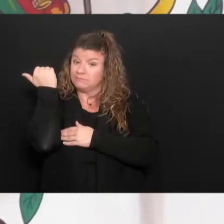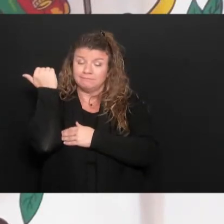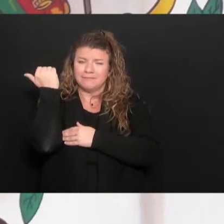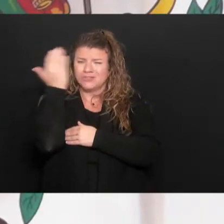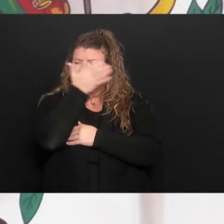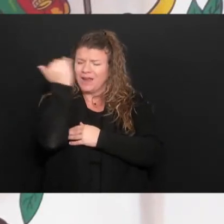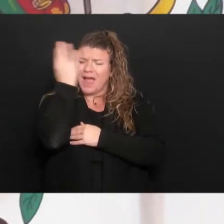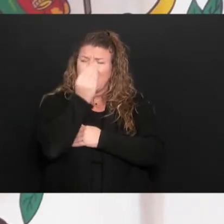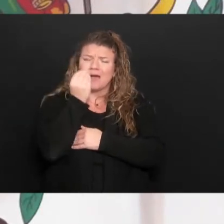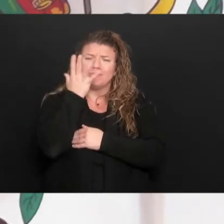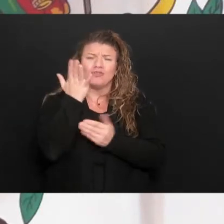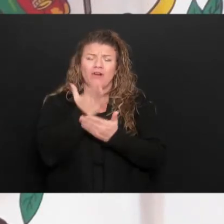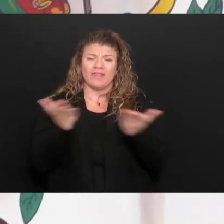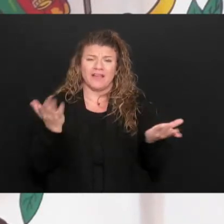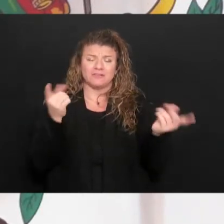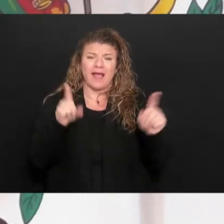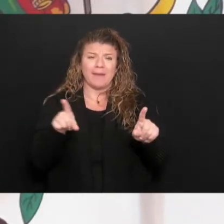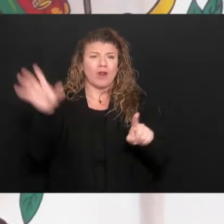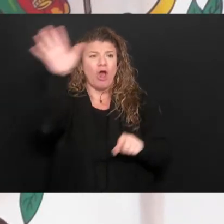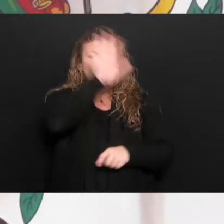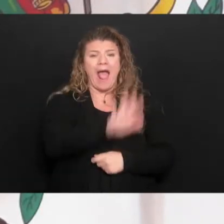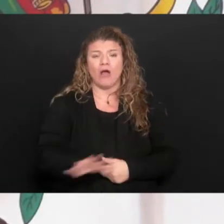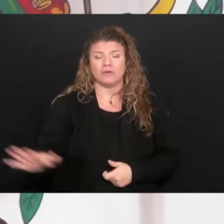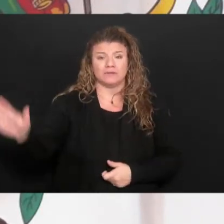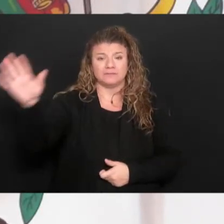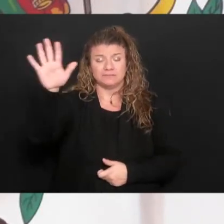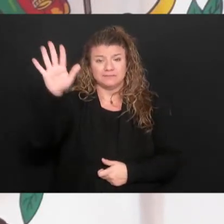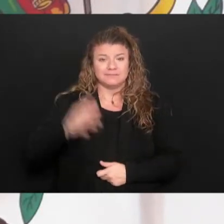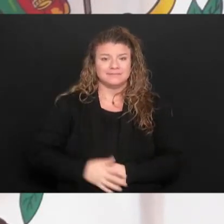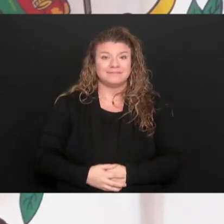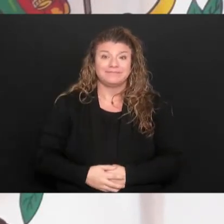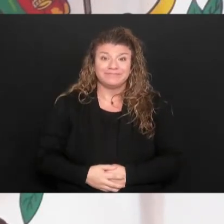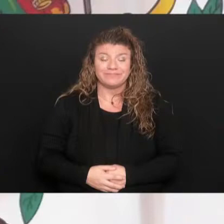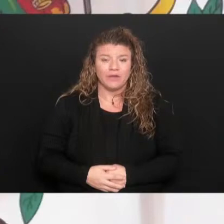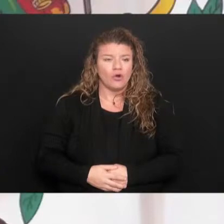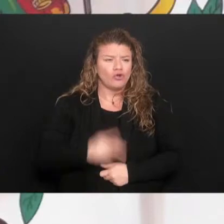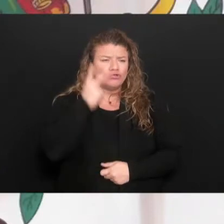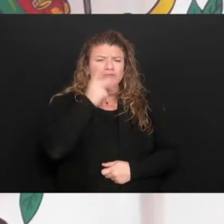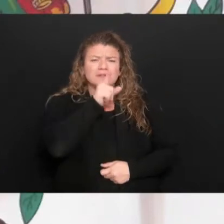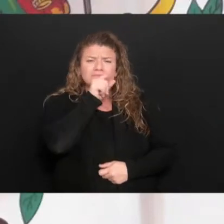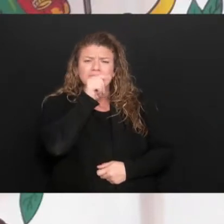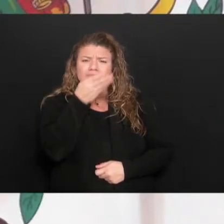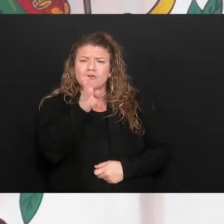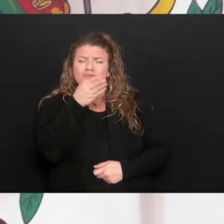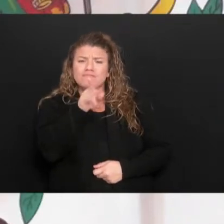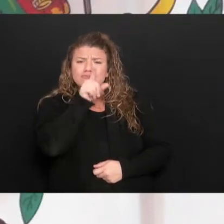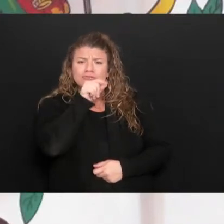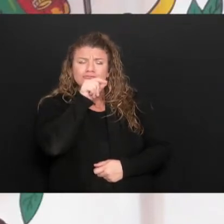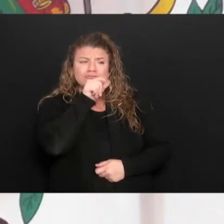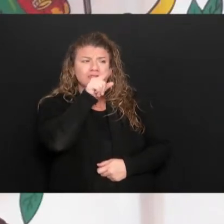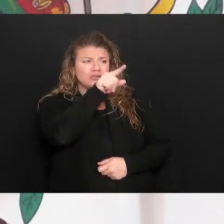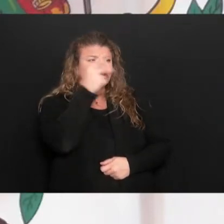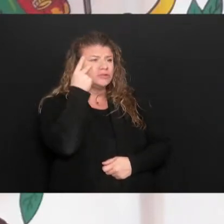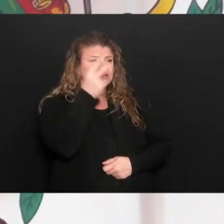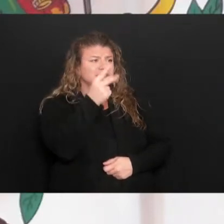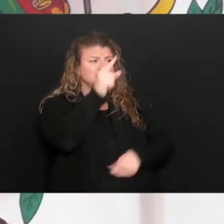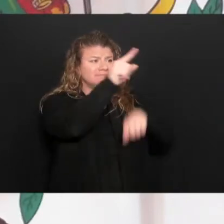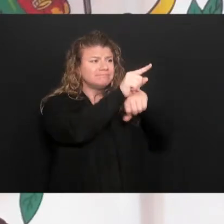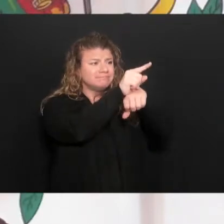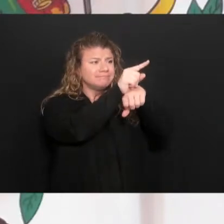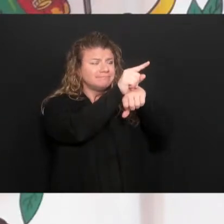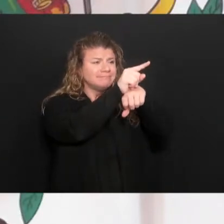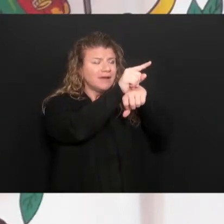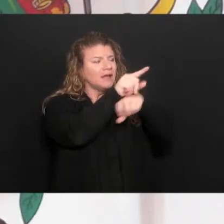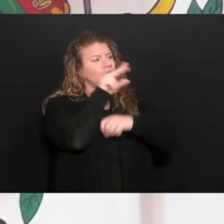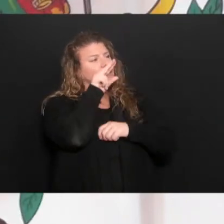how beautiful things like that are around you. Or he'd say, you know, you see that little bluebird, you know, and you'd take just